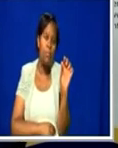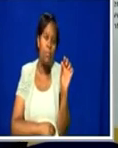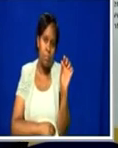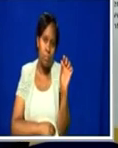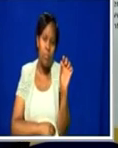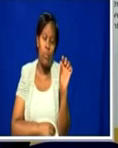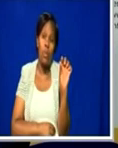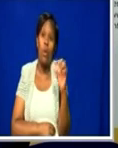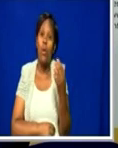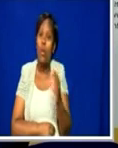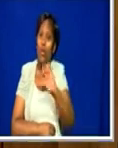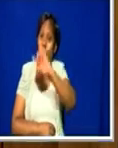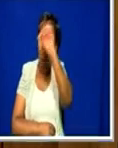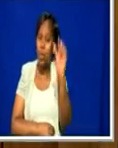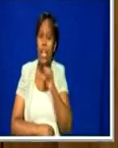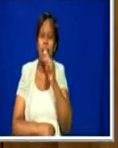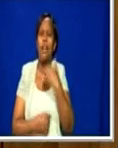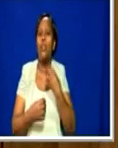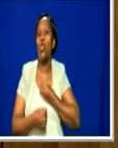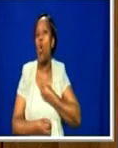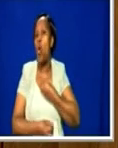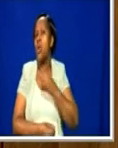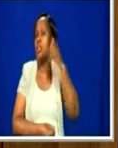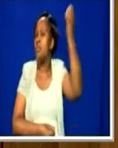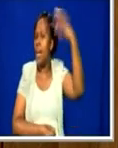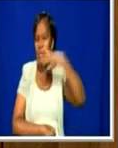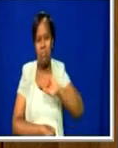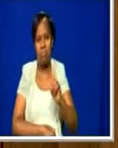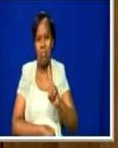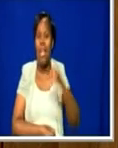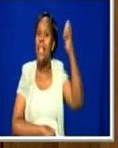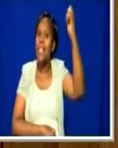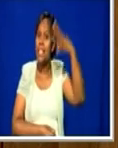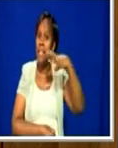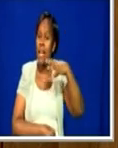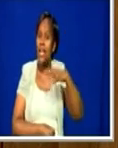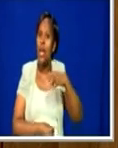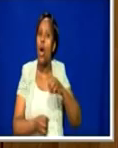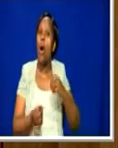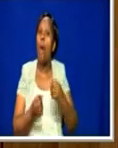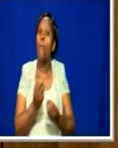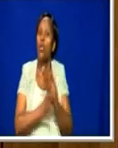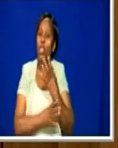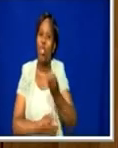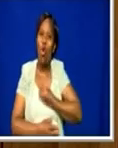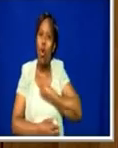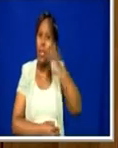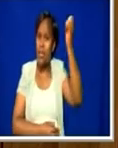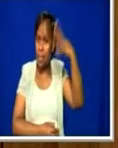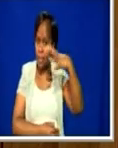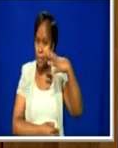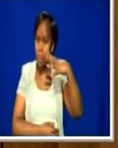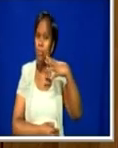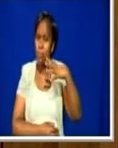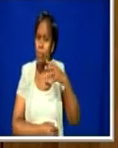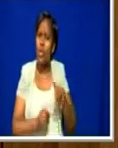satellites. You see, the moon does not produce its own light. The sun produces its own light. Uh-huh. The moon doesn't. So- So what